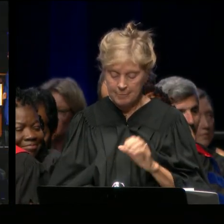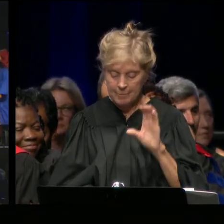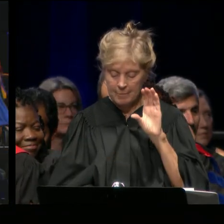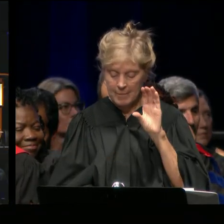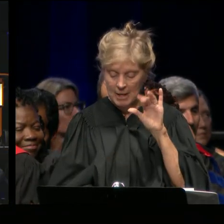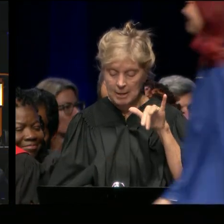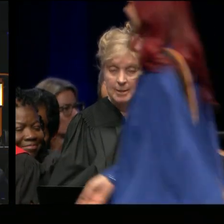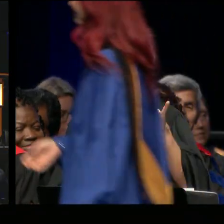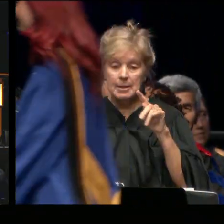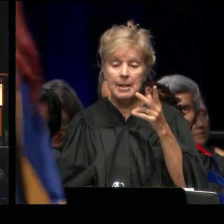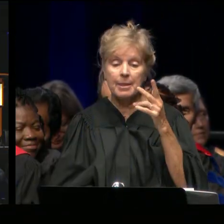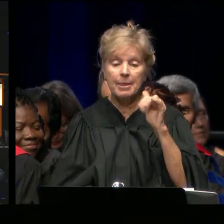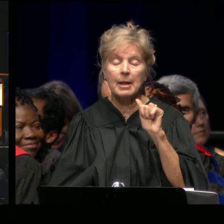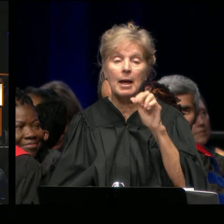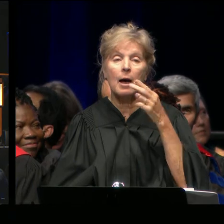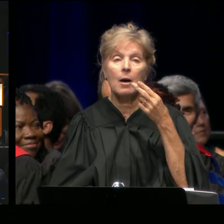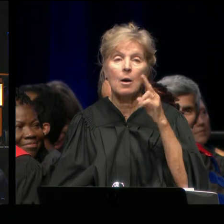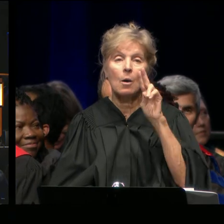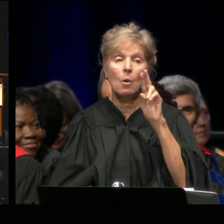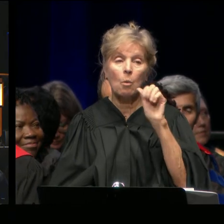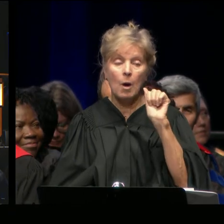Cynthia Hua.